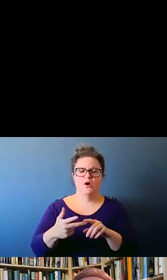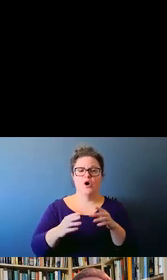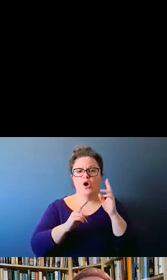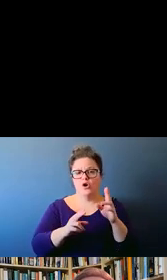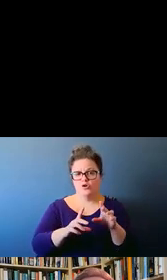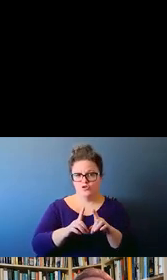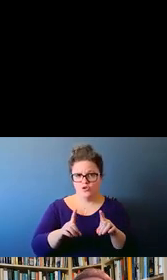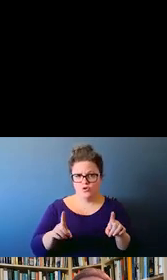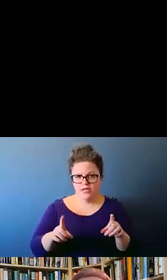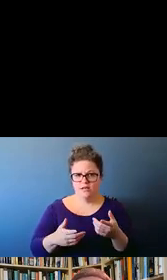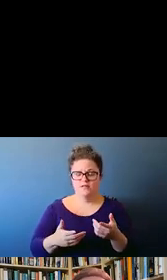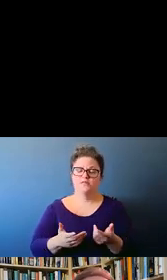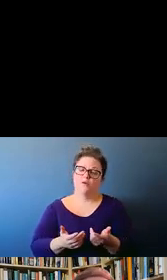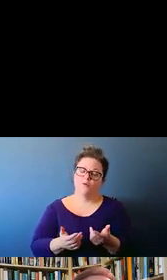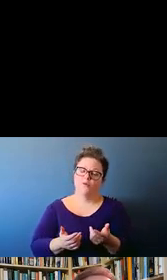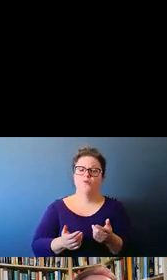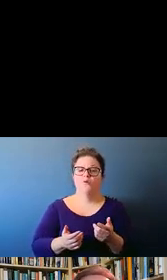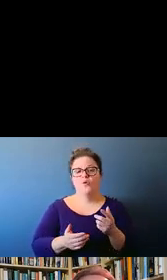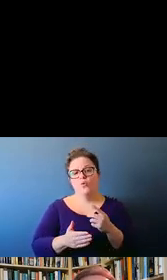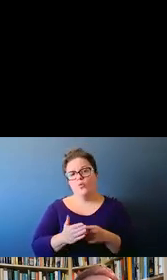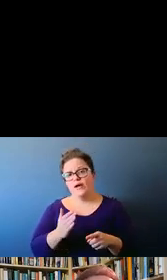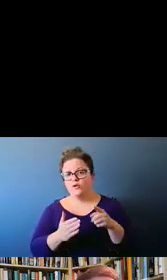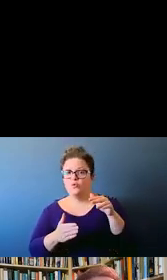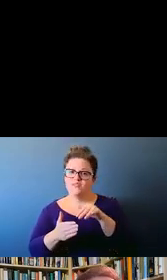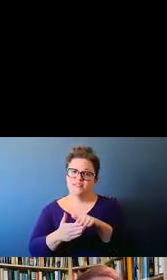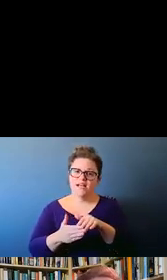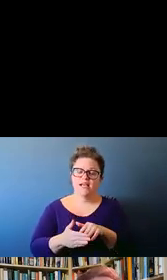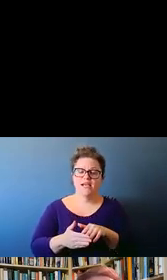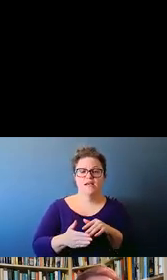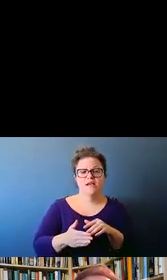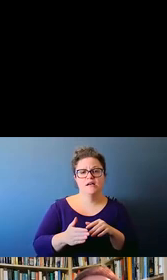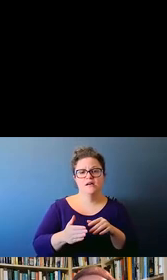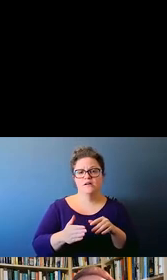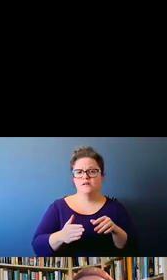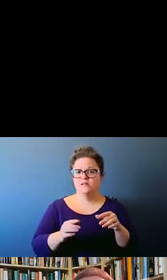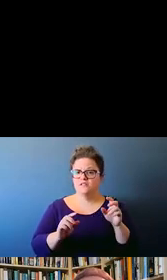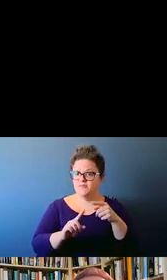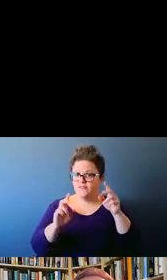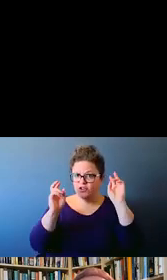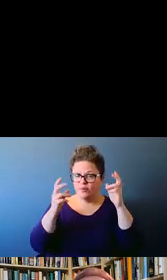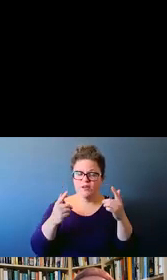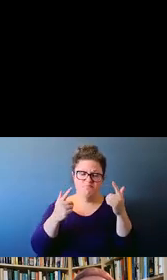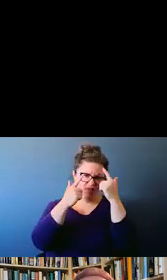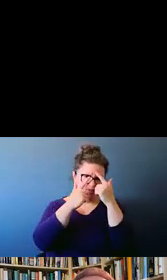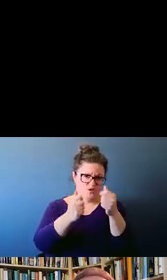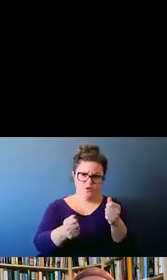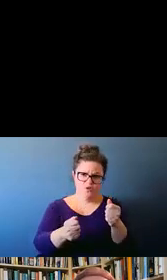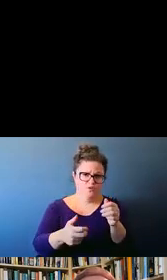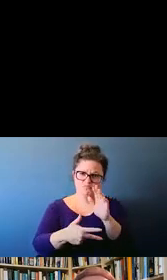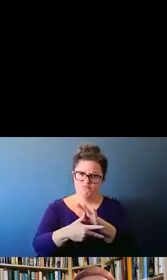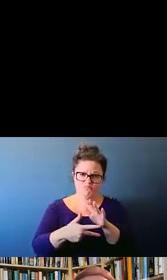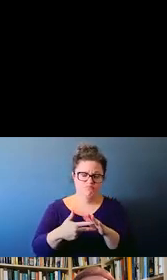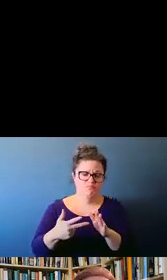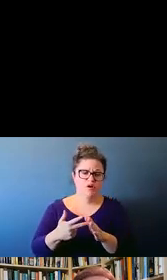you choose or what you'd like to study within those degrees is up to you. And it